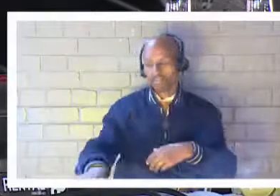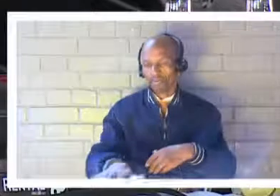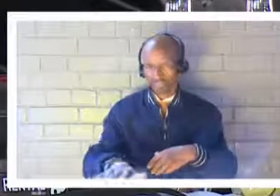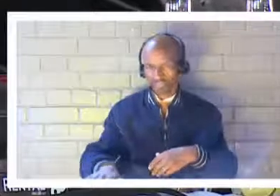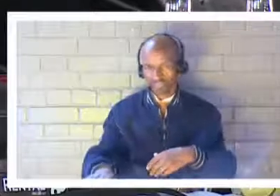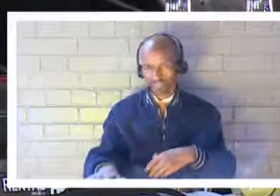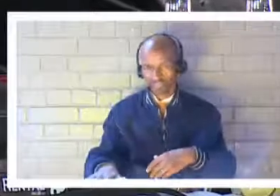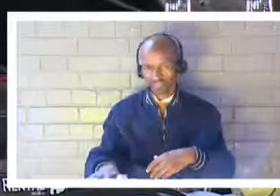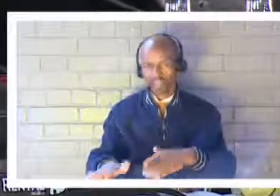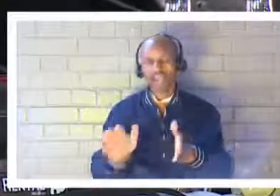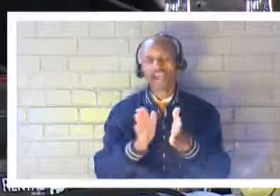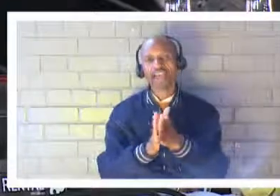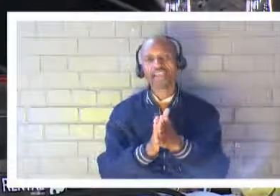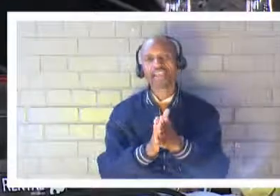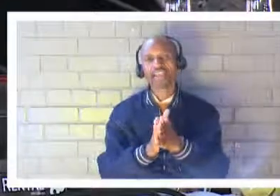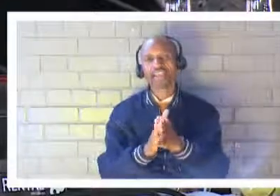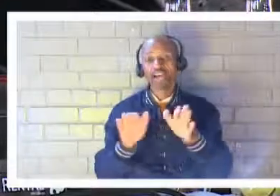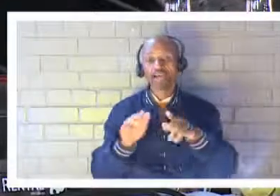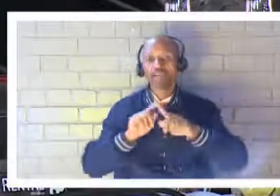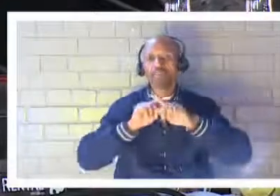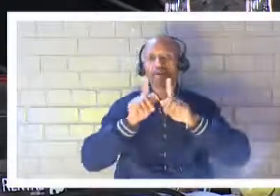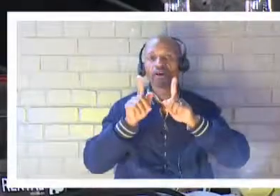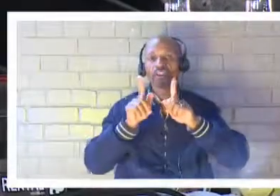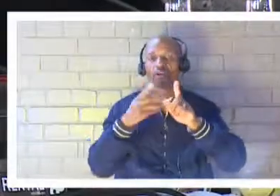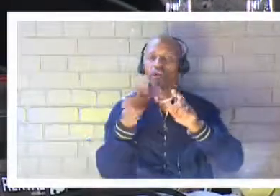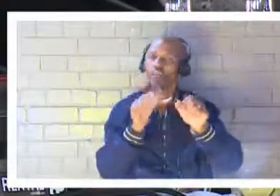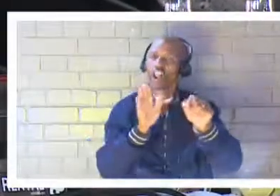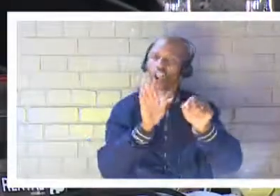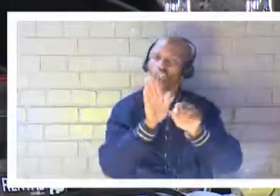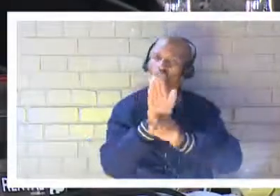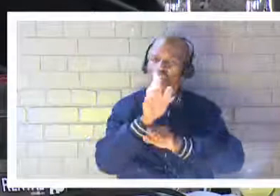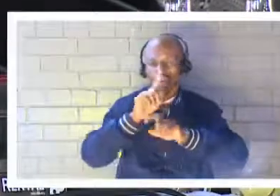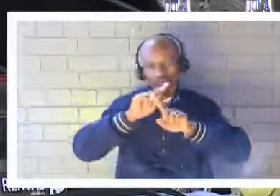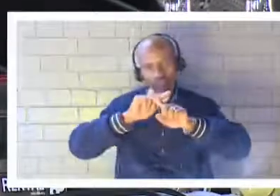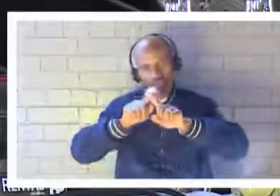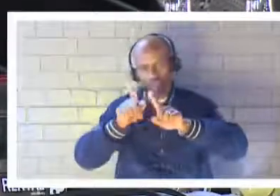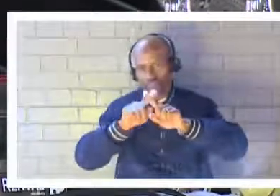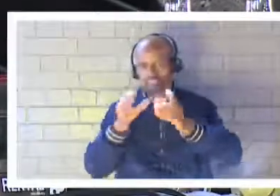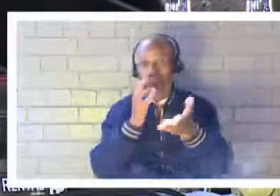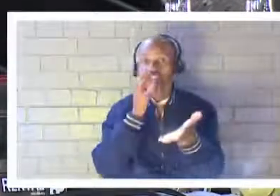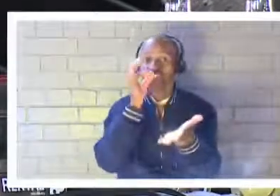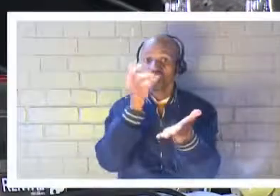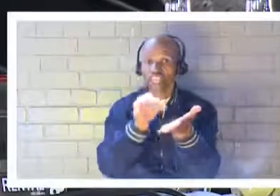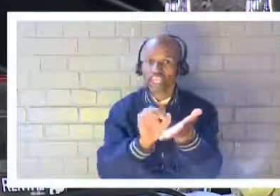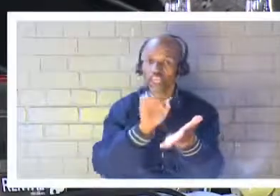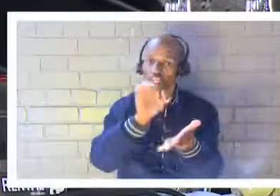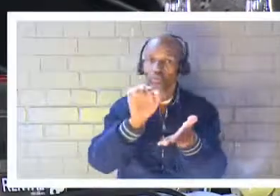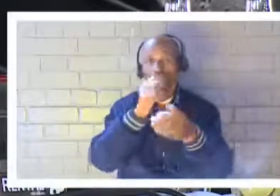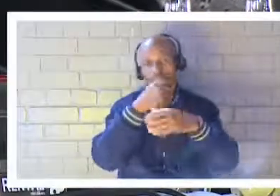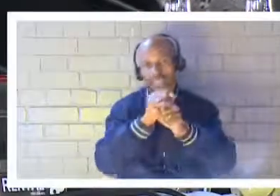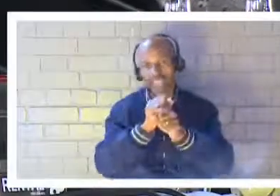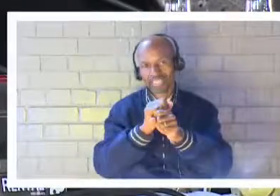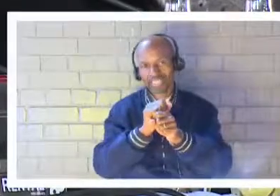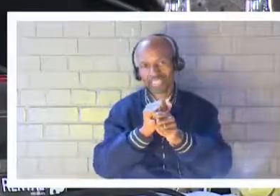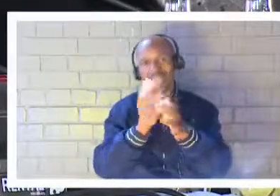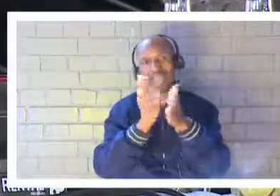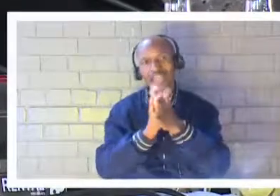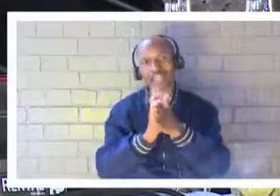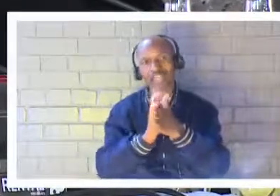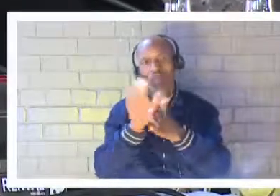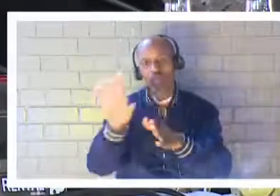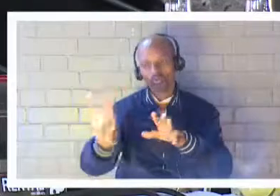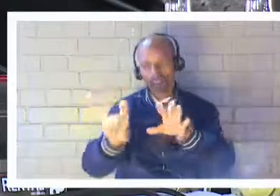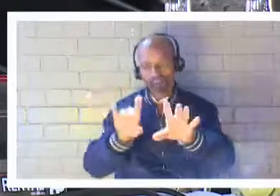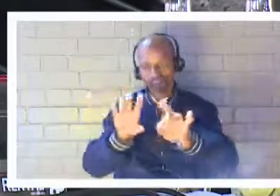facilities. There's, however, a lot of the various suggestions that you have made, and we've